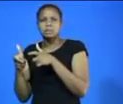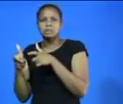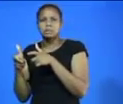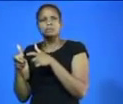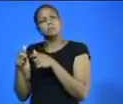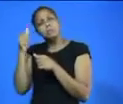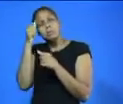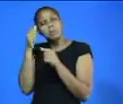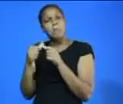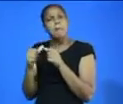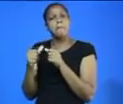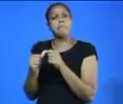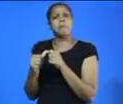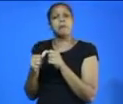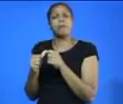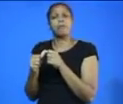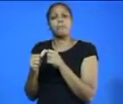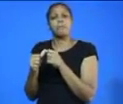Do you recall